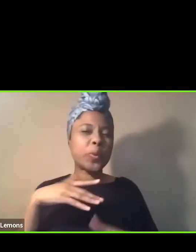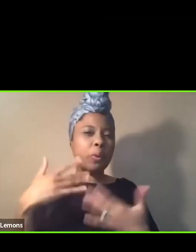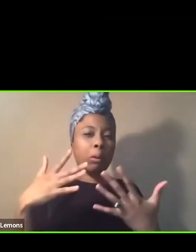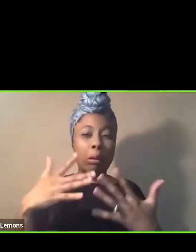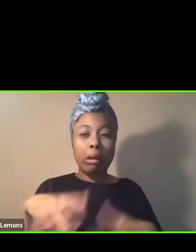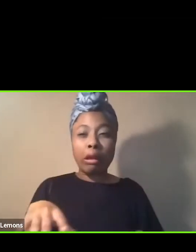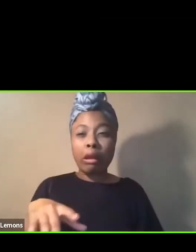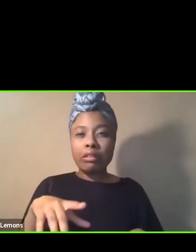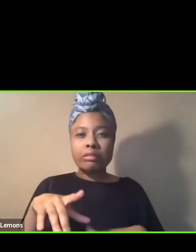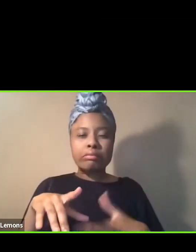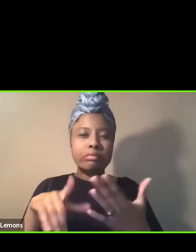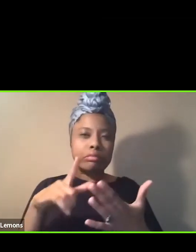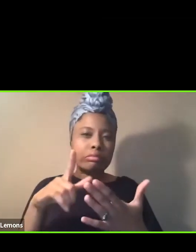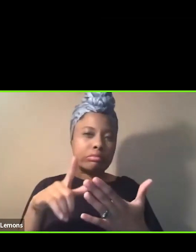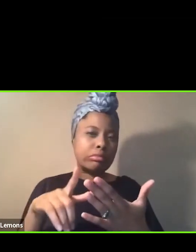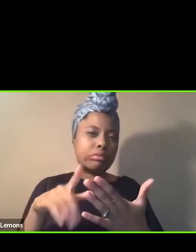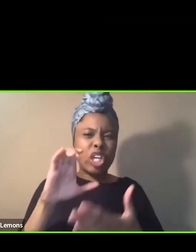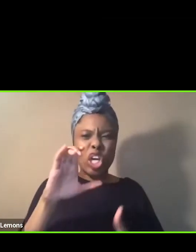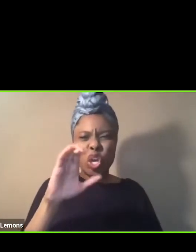criminality,